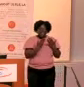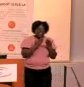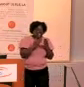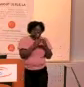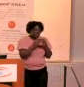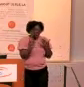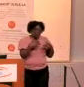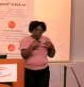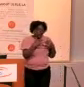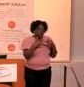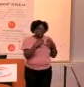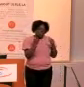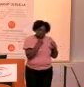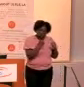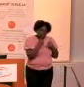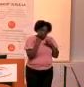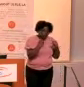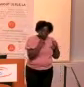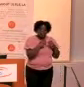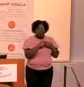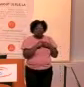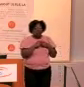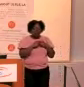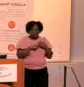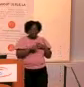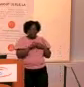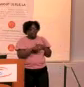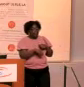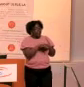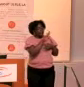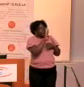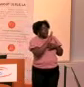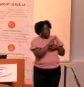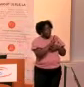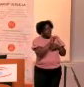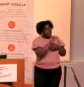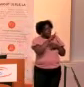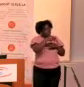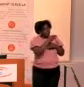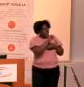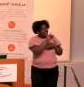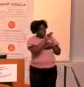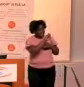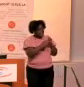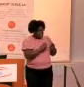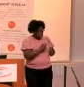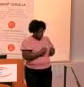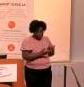bit stronger than rituximab and gets rid of the B lymphocytes a little bit more effectively.